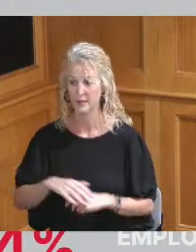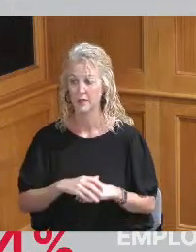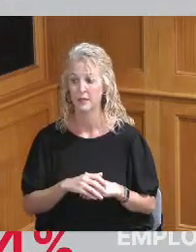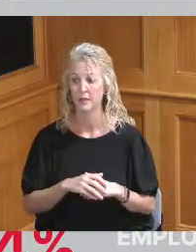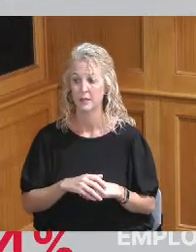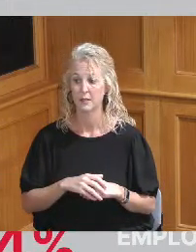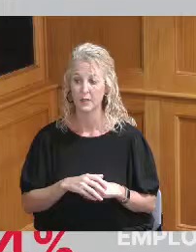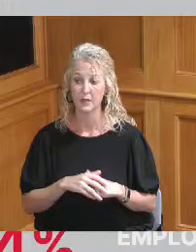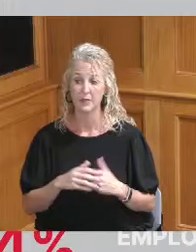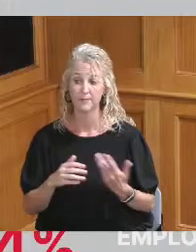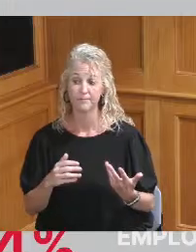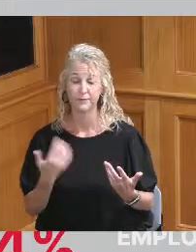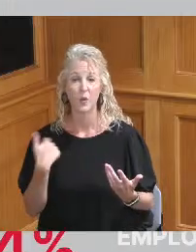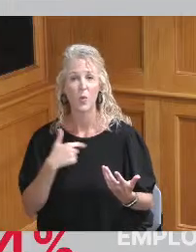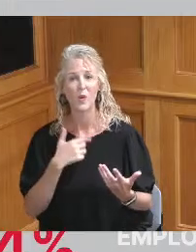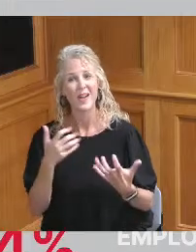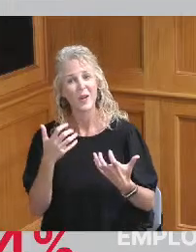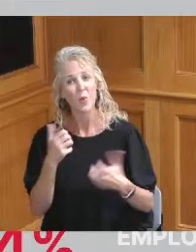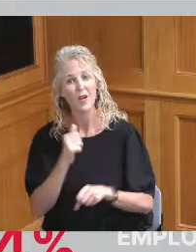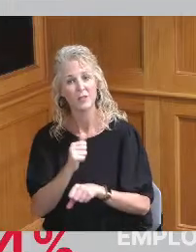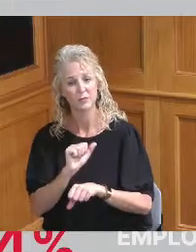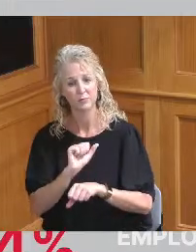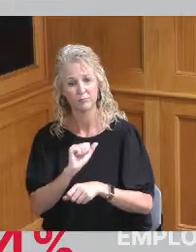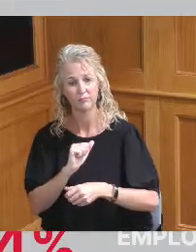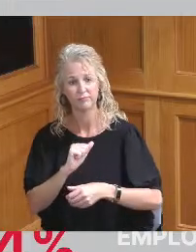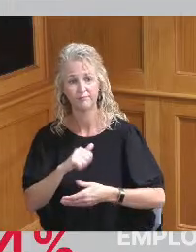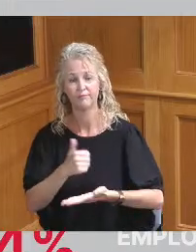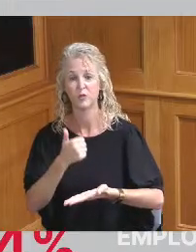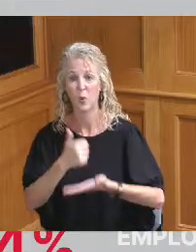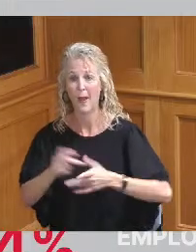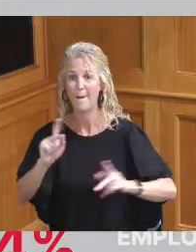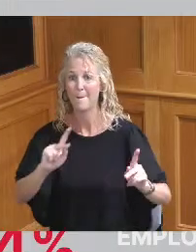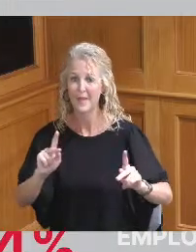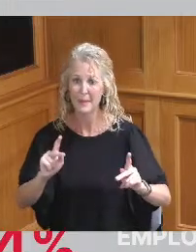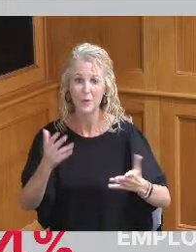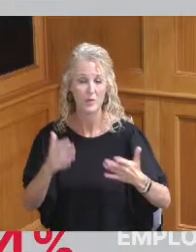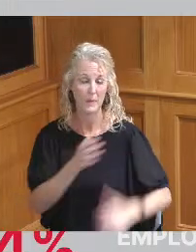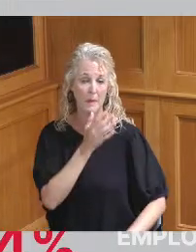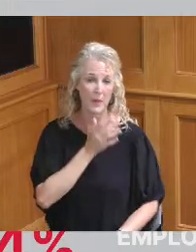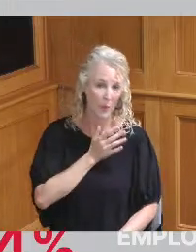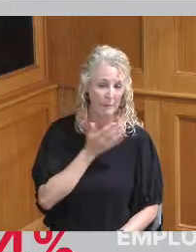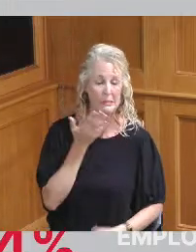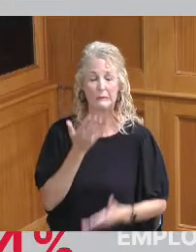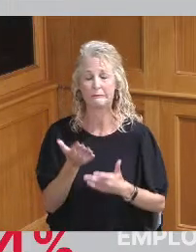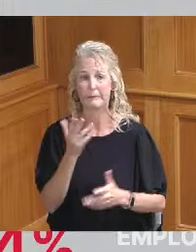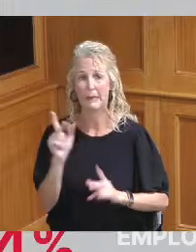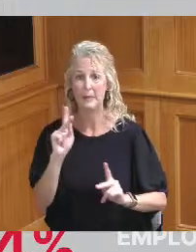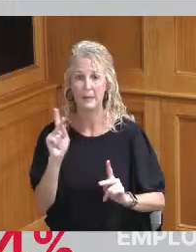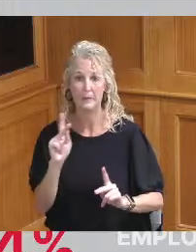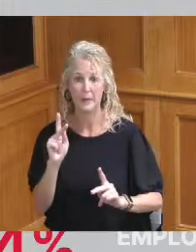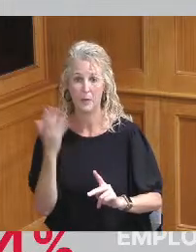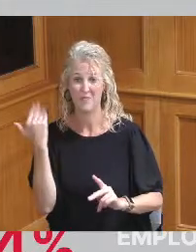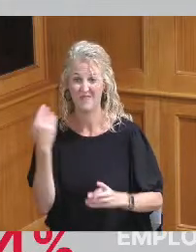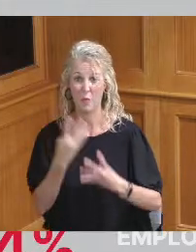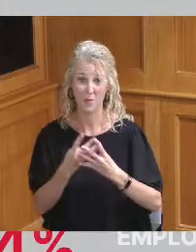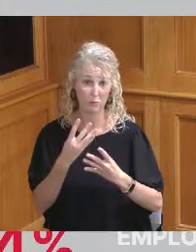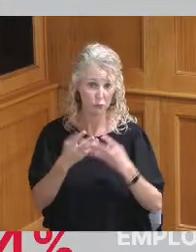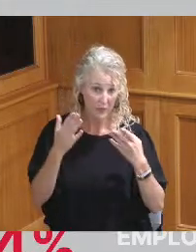we focus on helping underserved and underrepresented communities, women, and returning citizens to our programming.